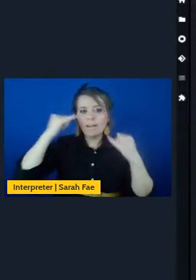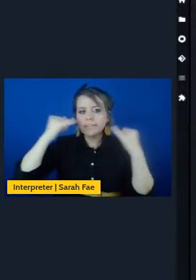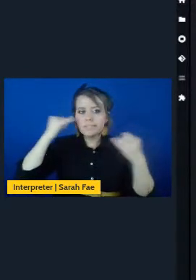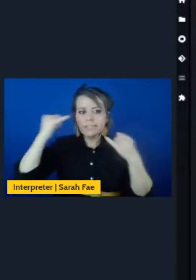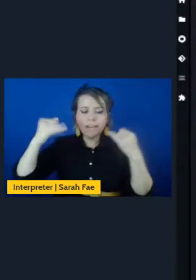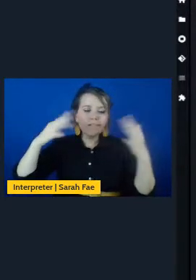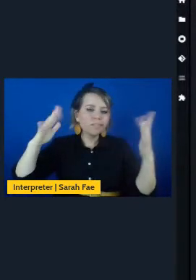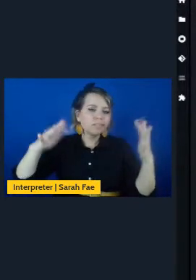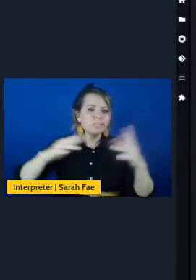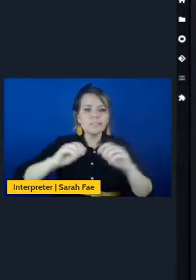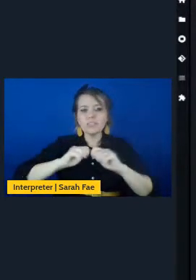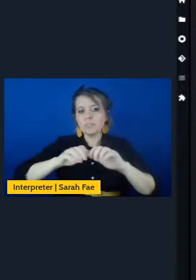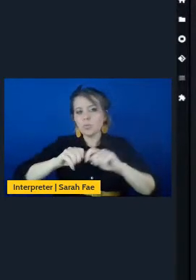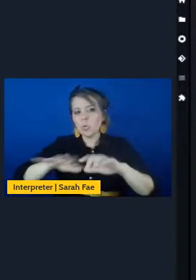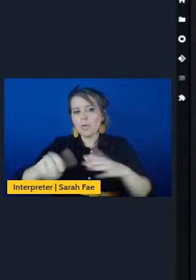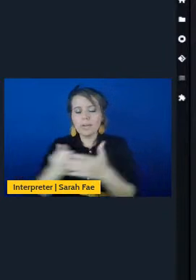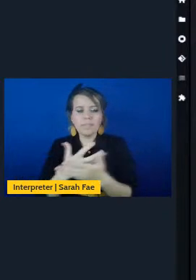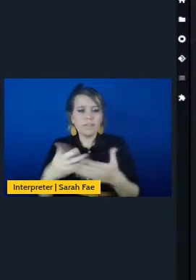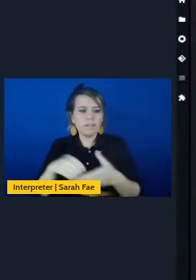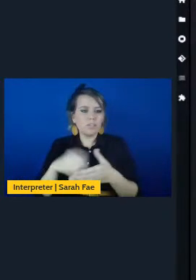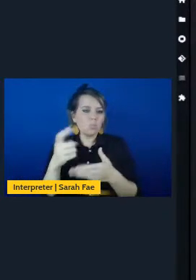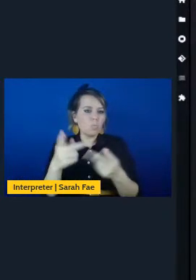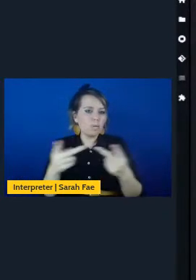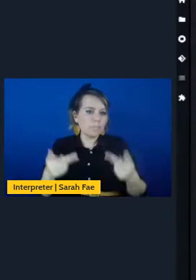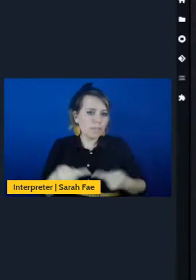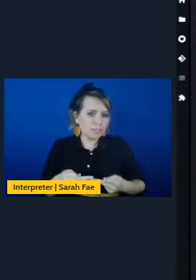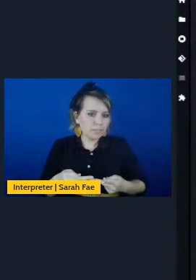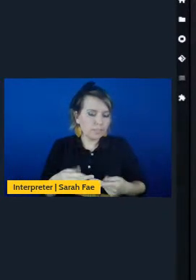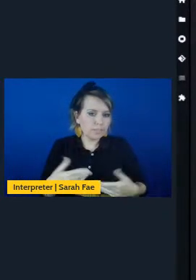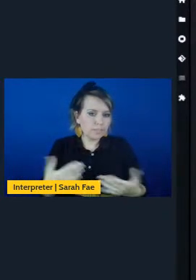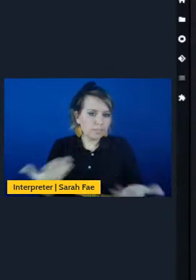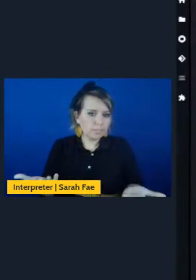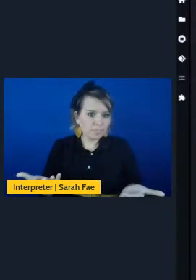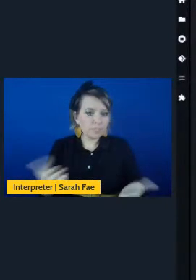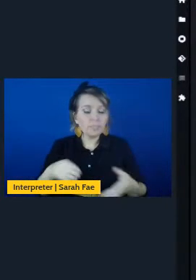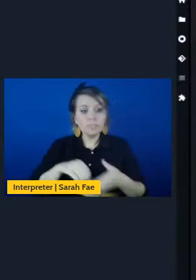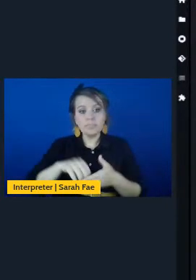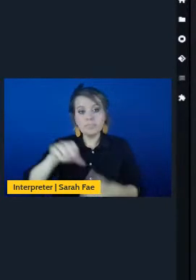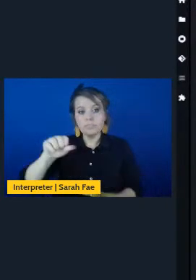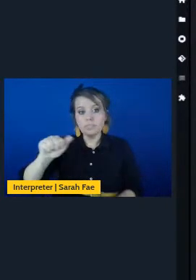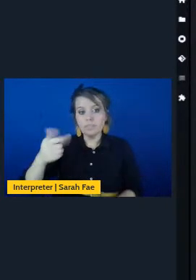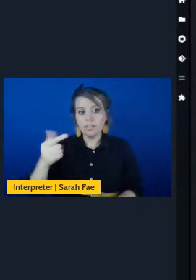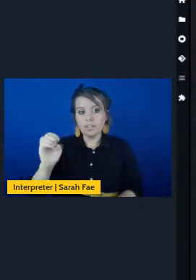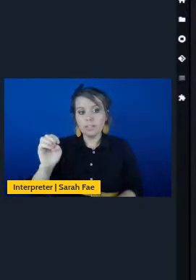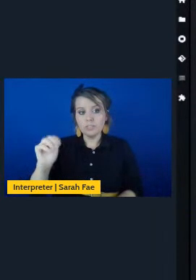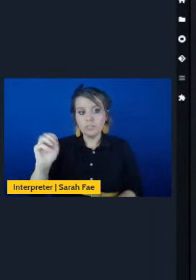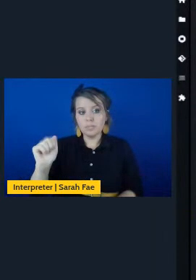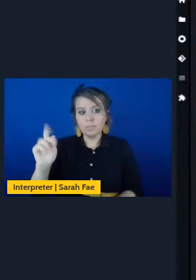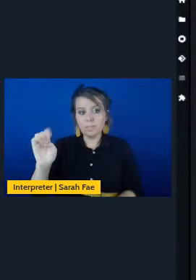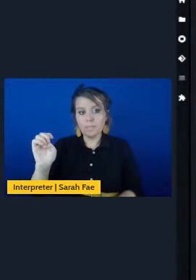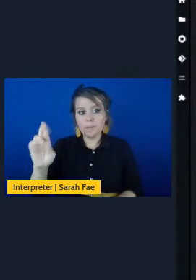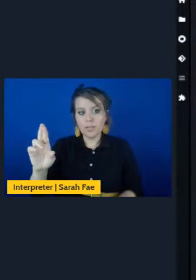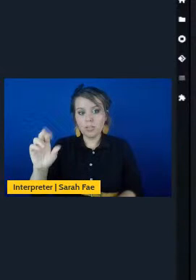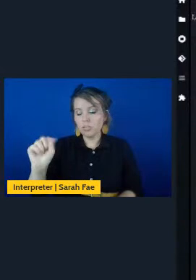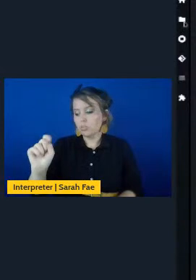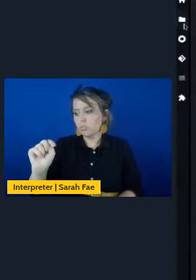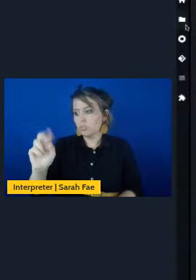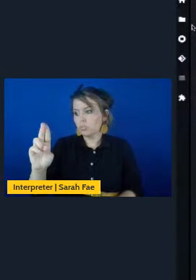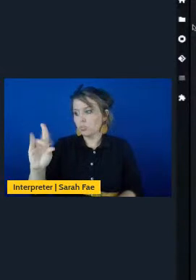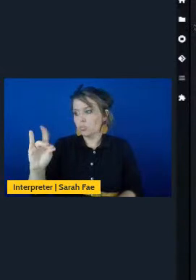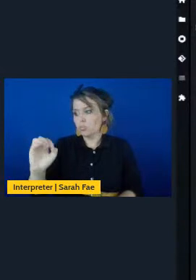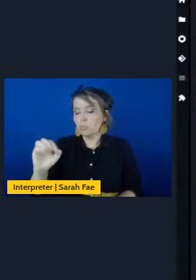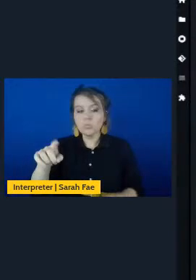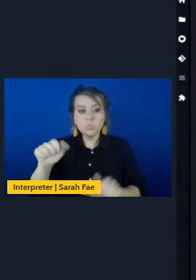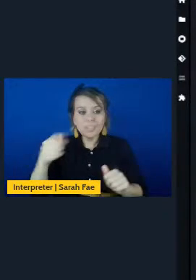etc., everything in one place. And over here in the SageMaker Studio, you can also see the Jumpstart. So what